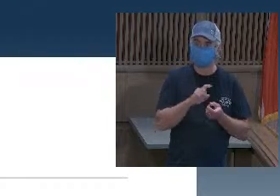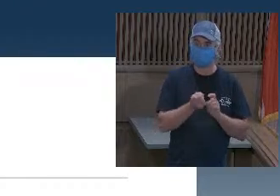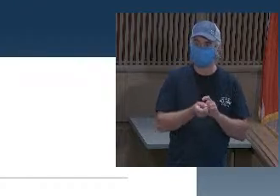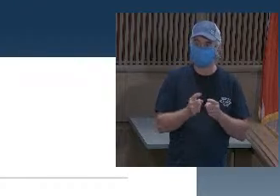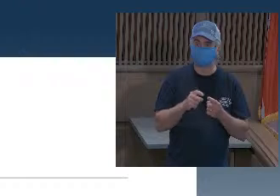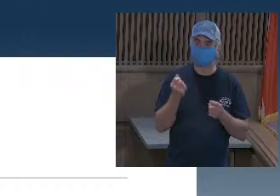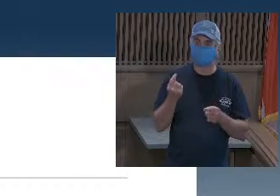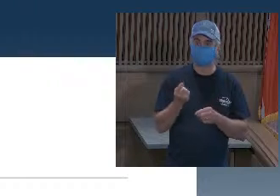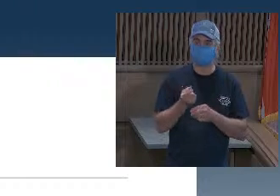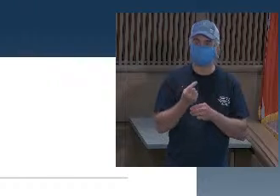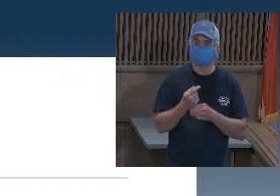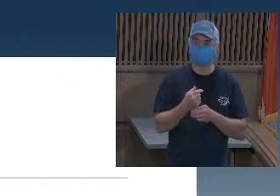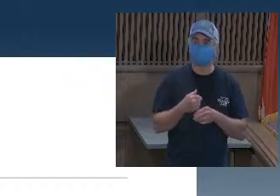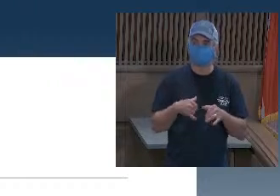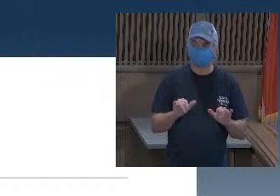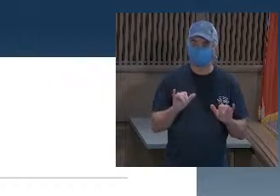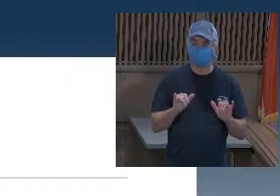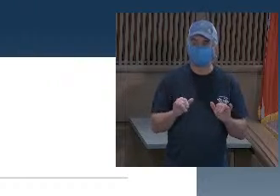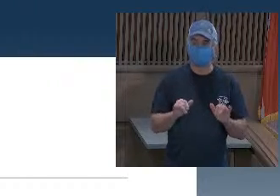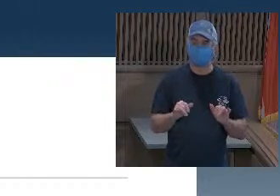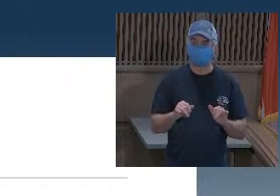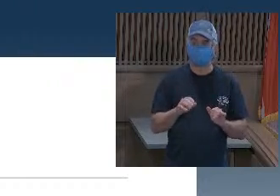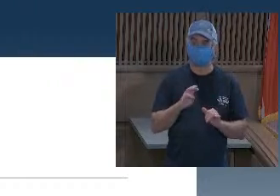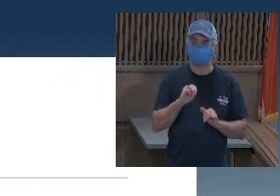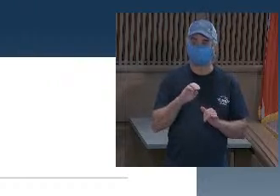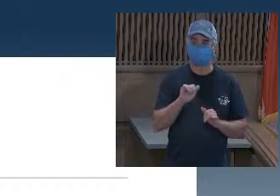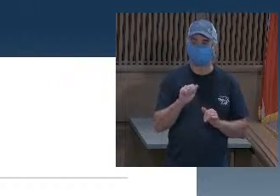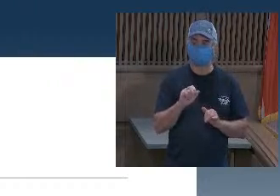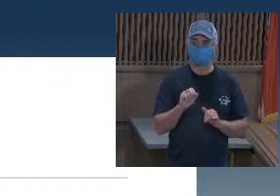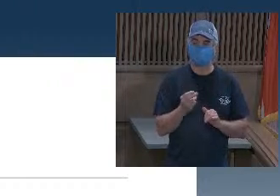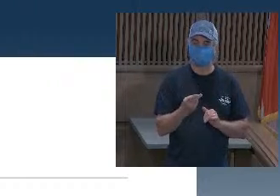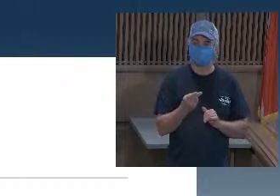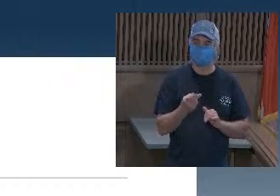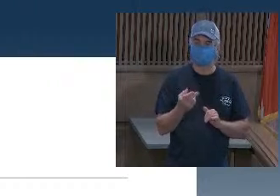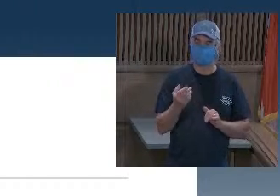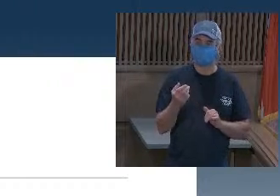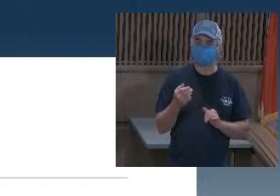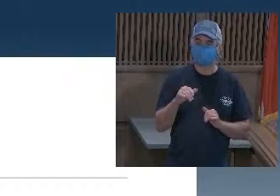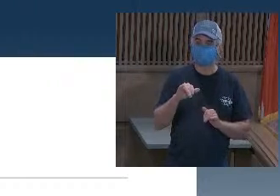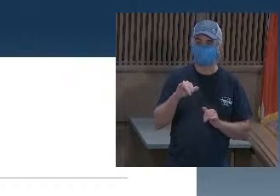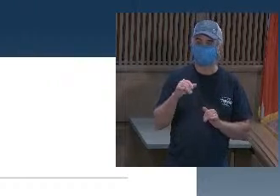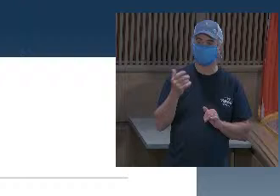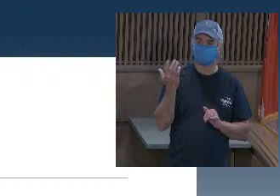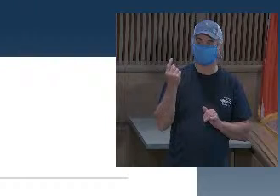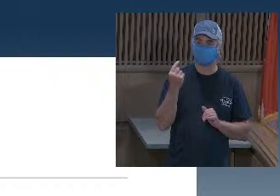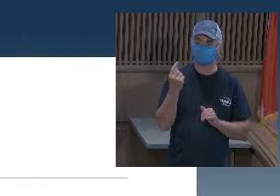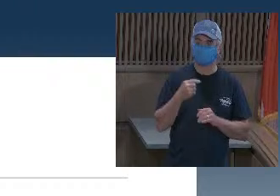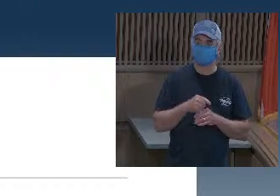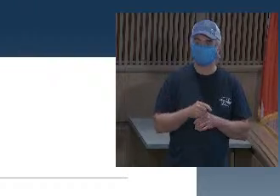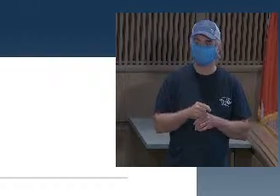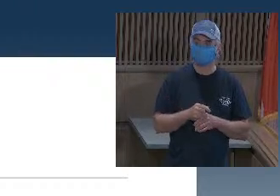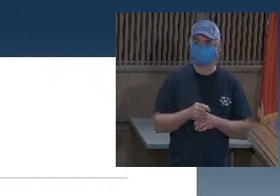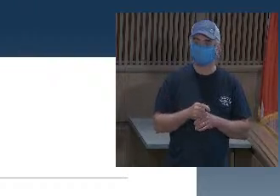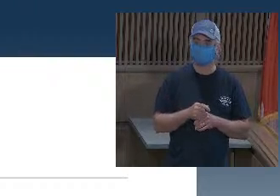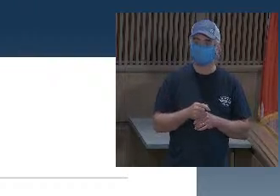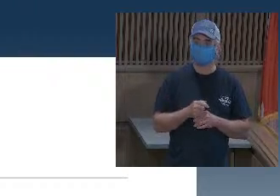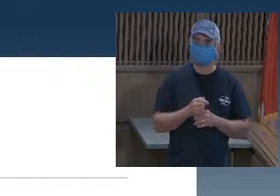year. Still, March, we have from last year.